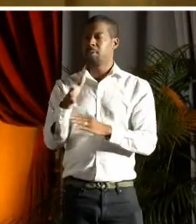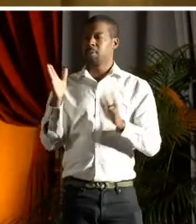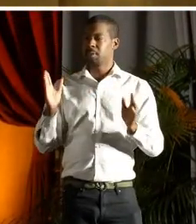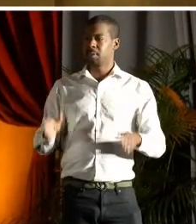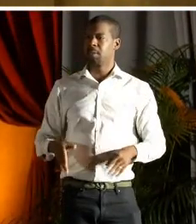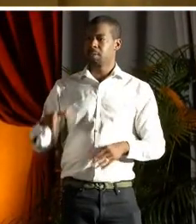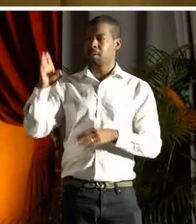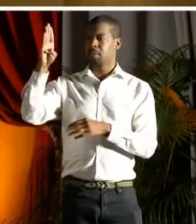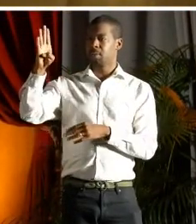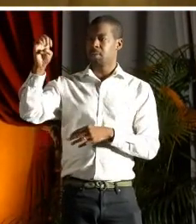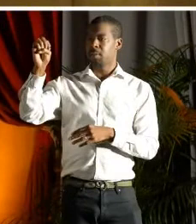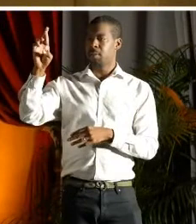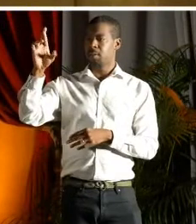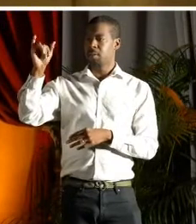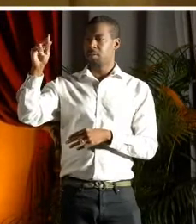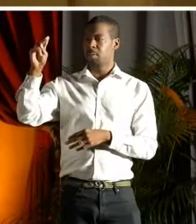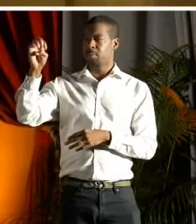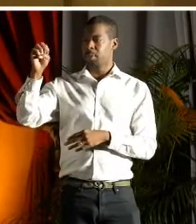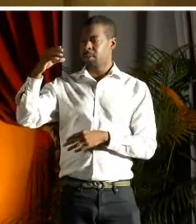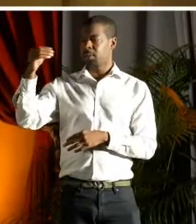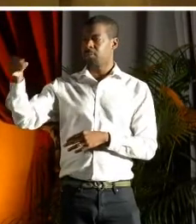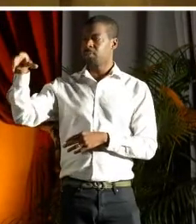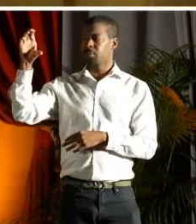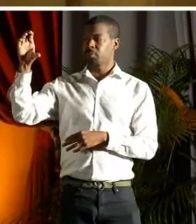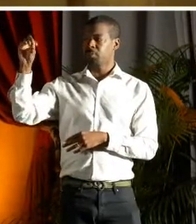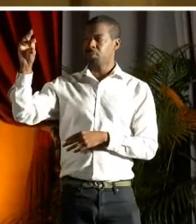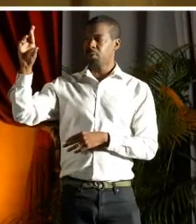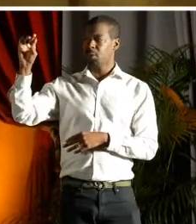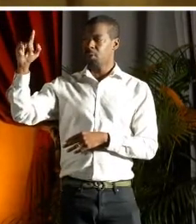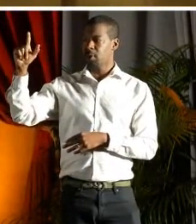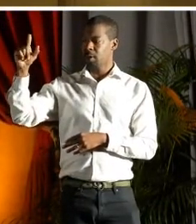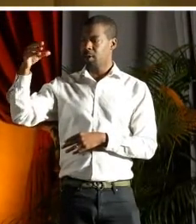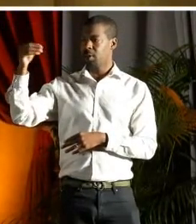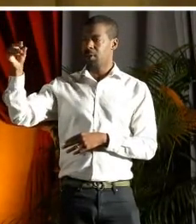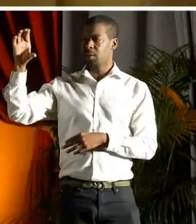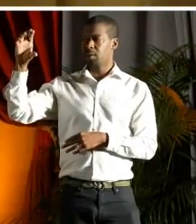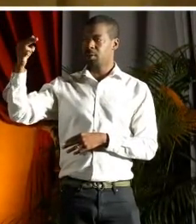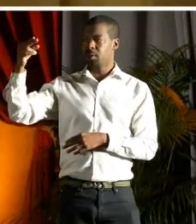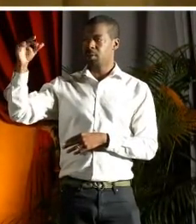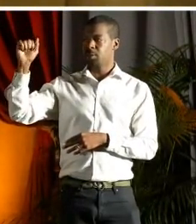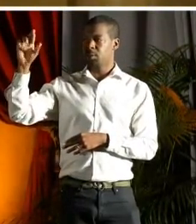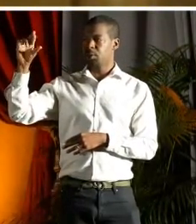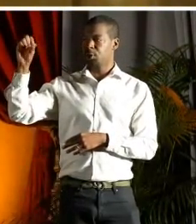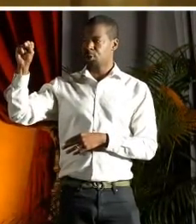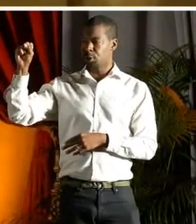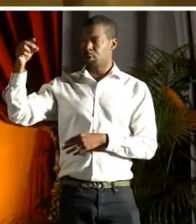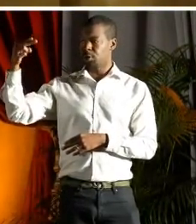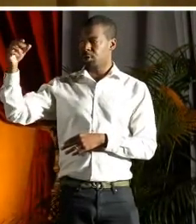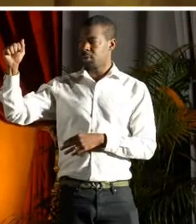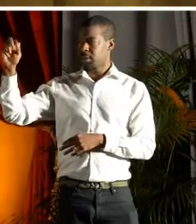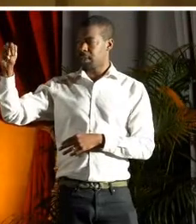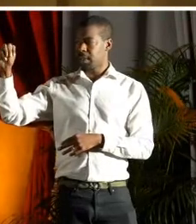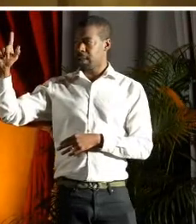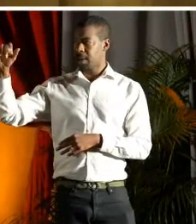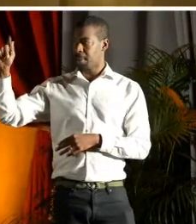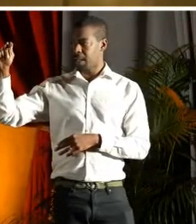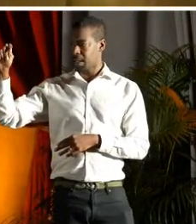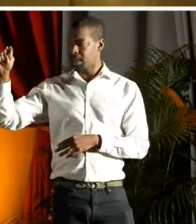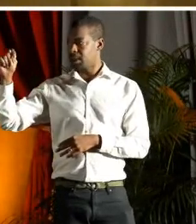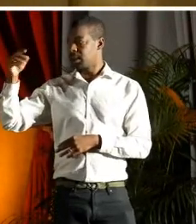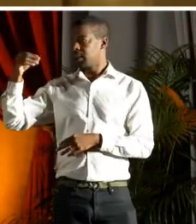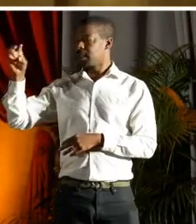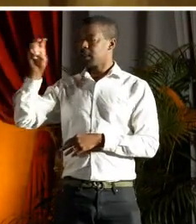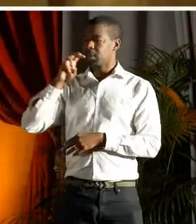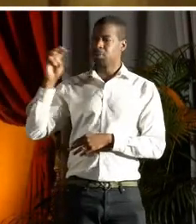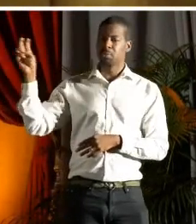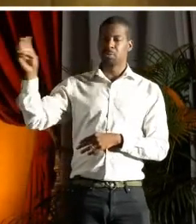Johnson Reagan, her husband Cordell Reagan, Charles Neblett, and Rutha Mae Harris. They traveled around